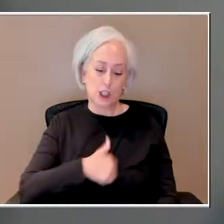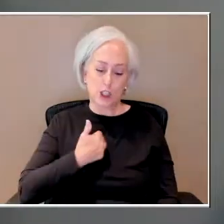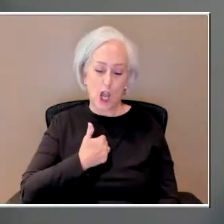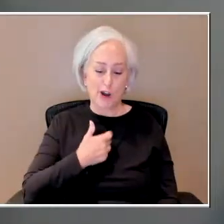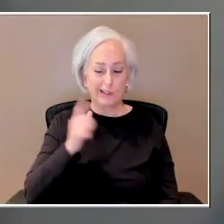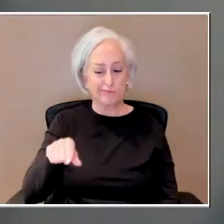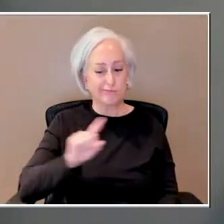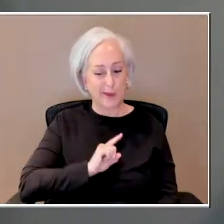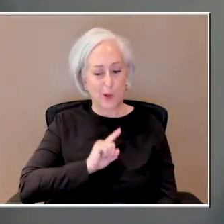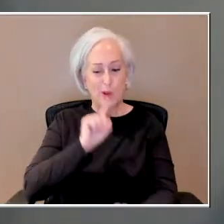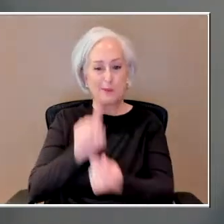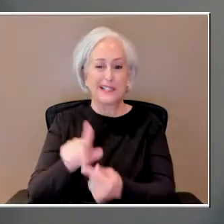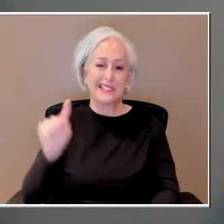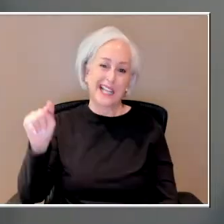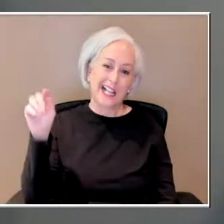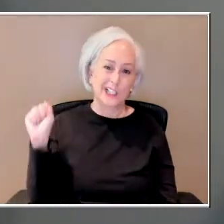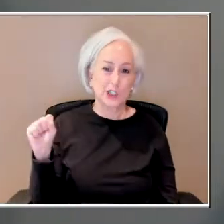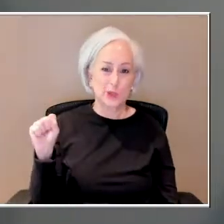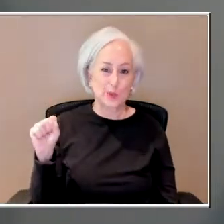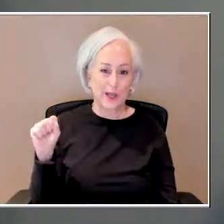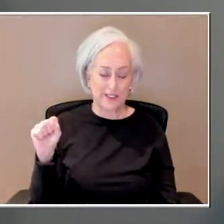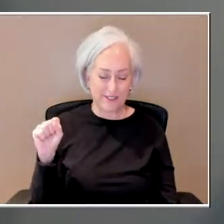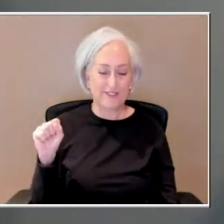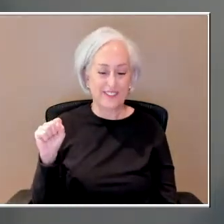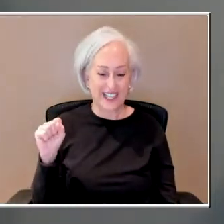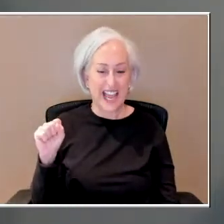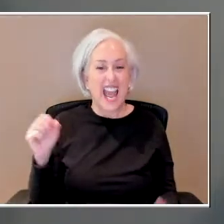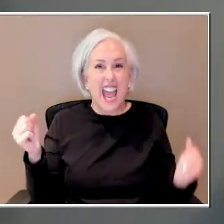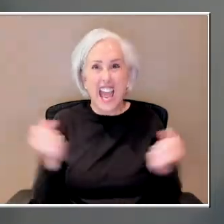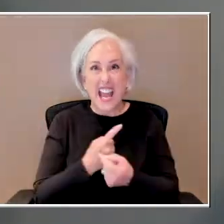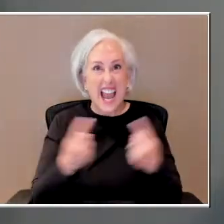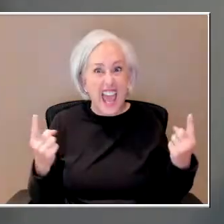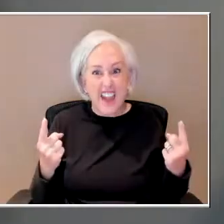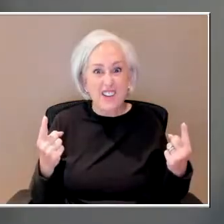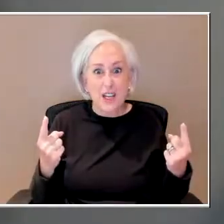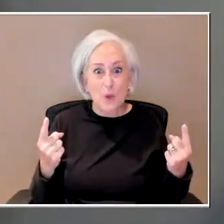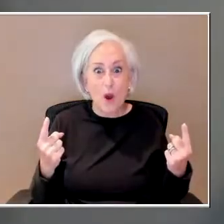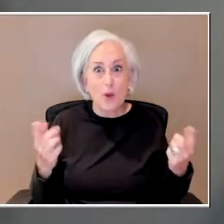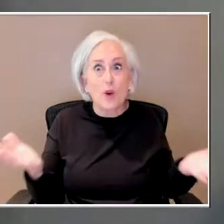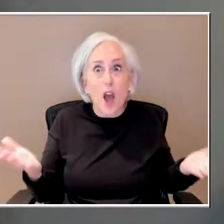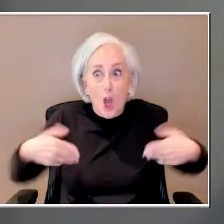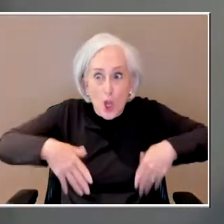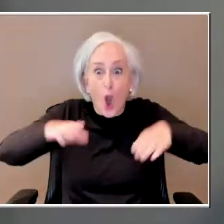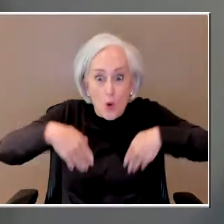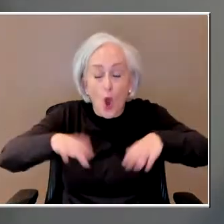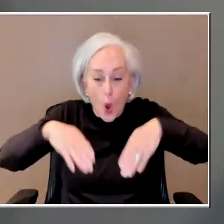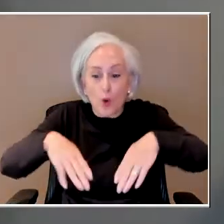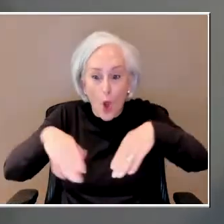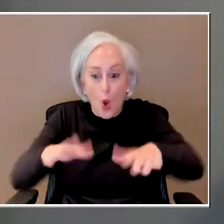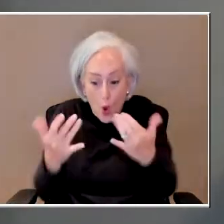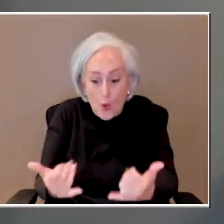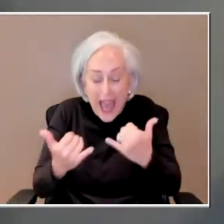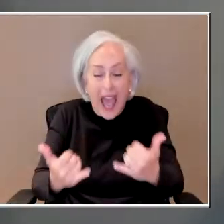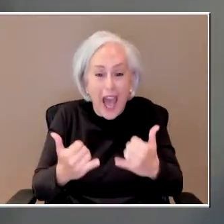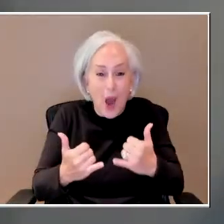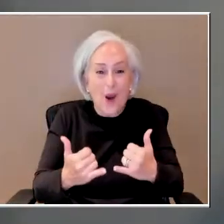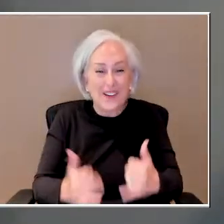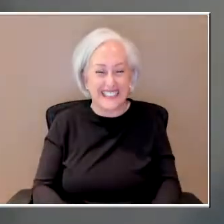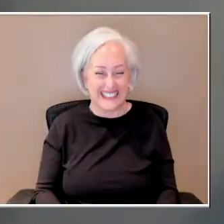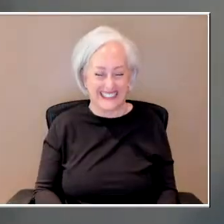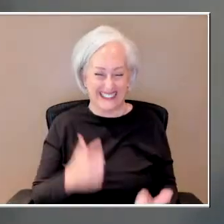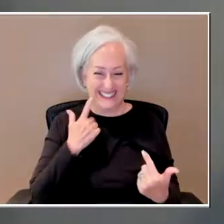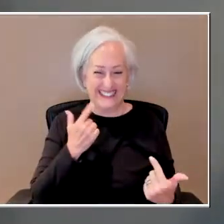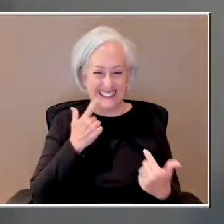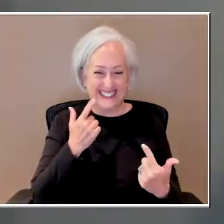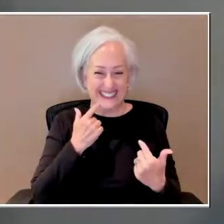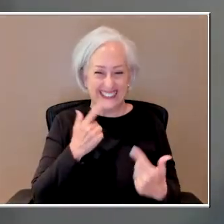meet Taylor Swift. And everybody was like, go, go, go now. And she